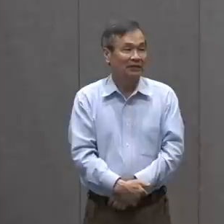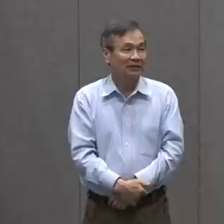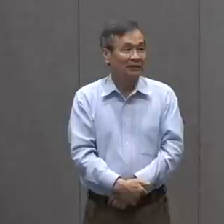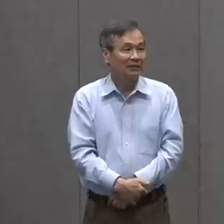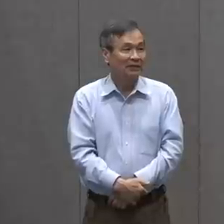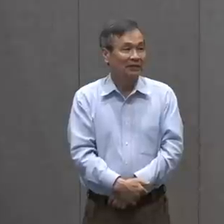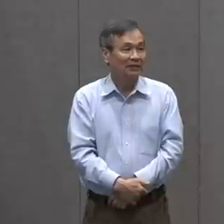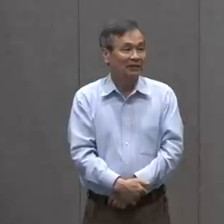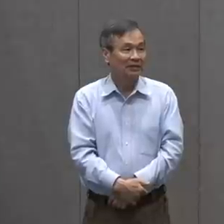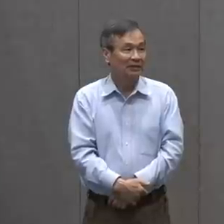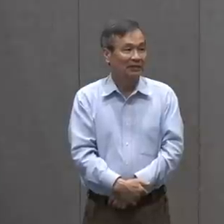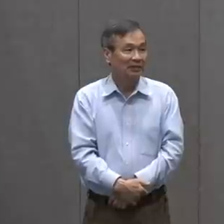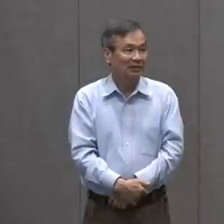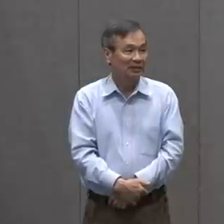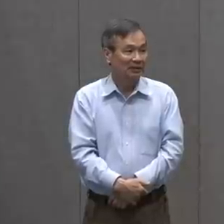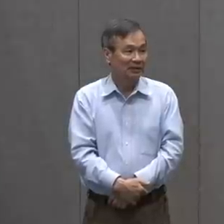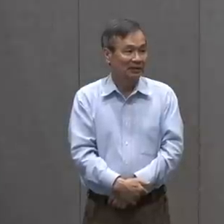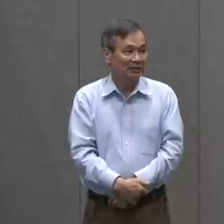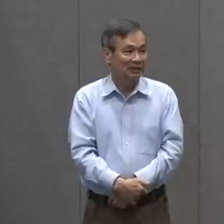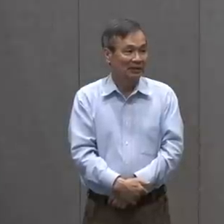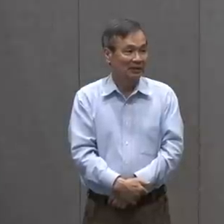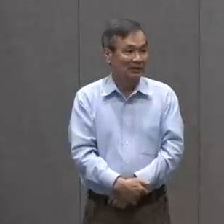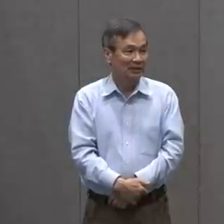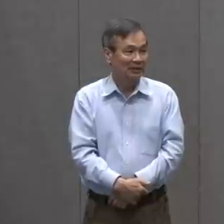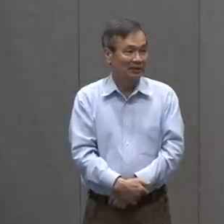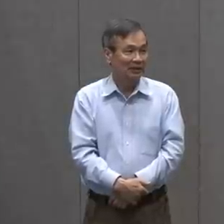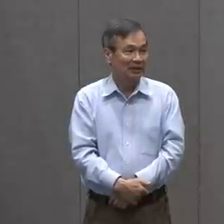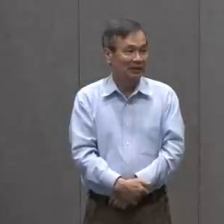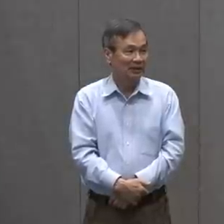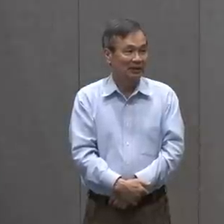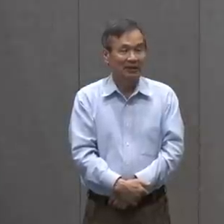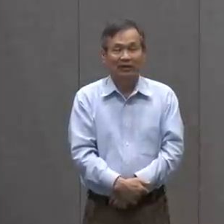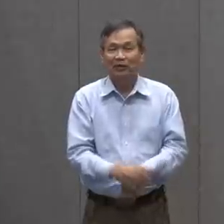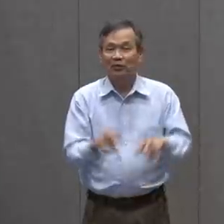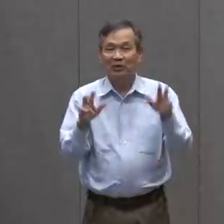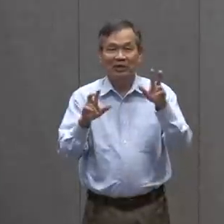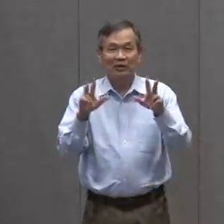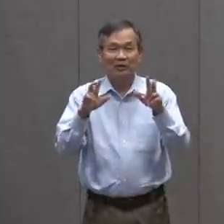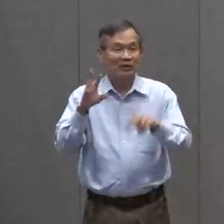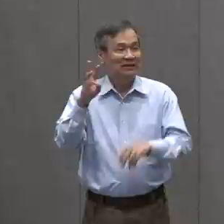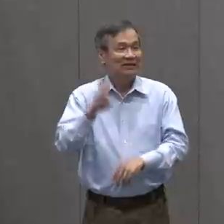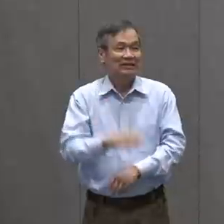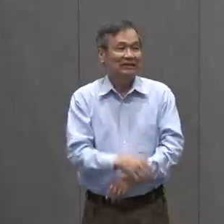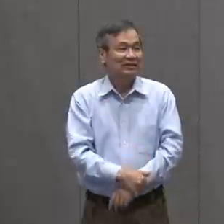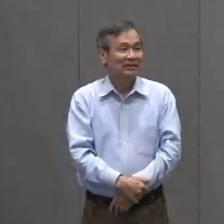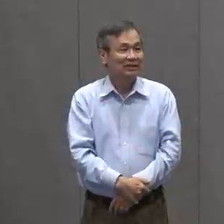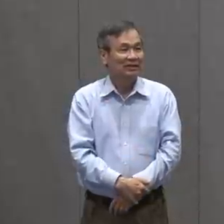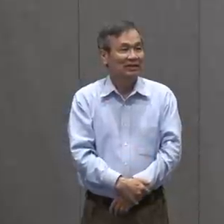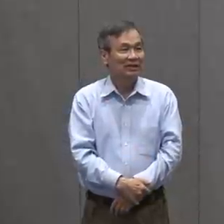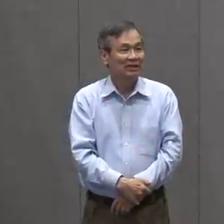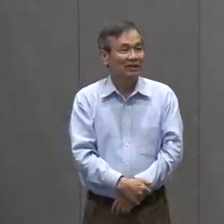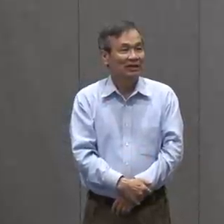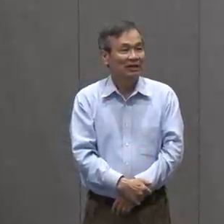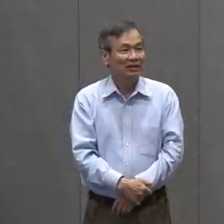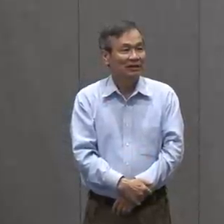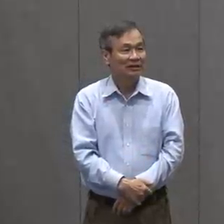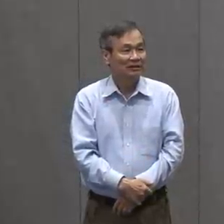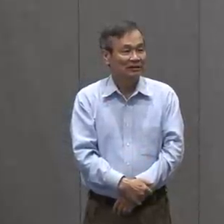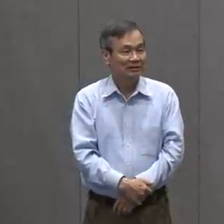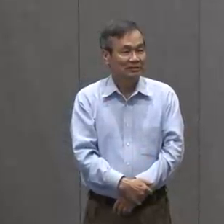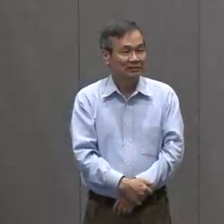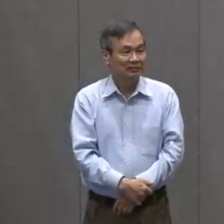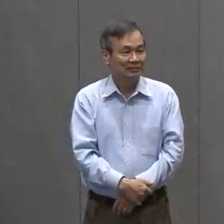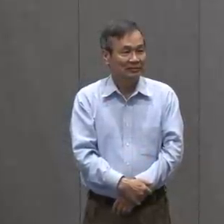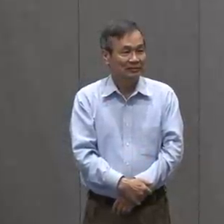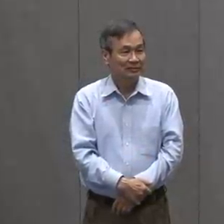Let's see. Come on. 3. Oh, come on. 6. 3 and 3 is 6. I got 6. 3 and